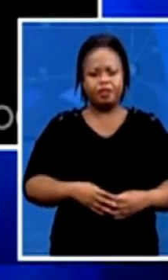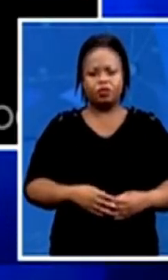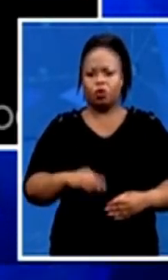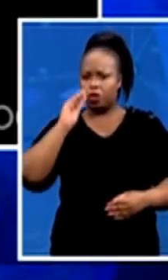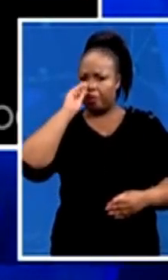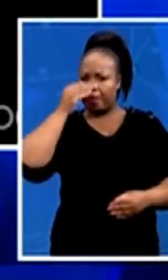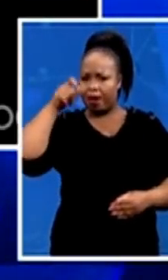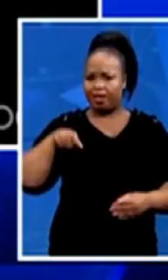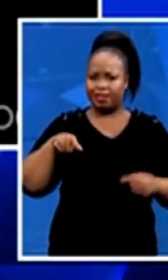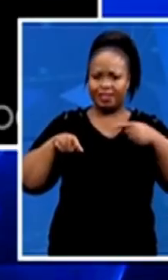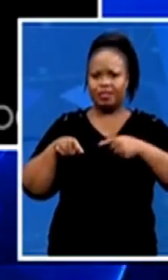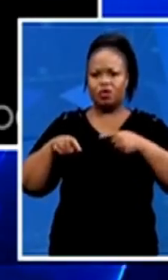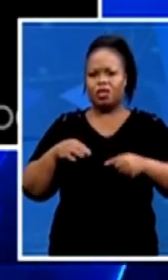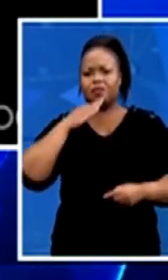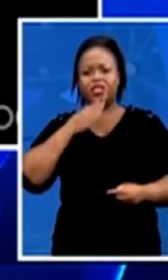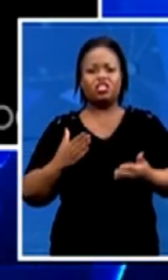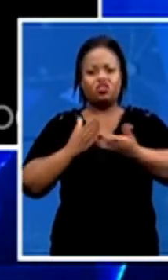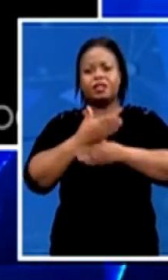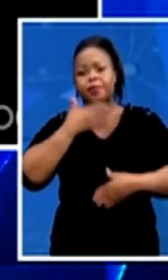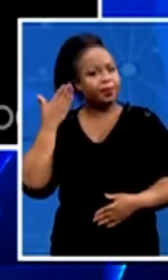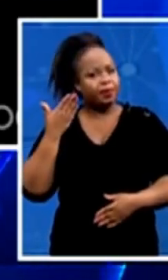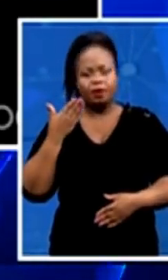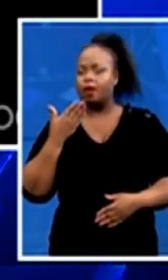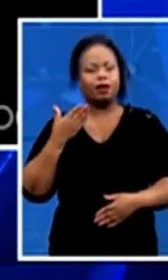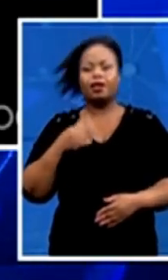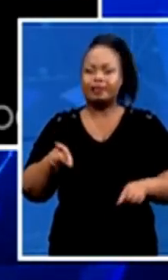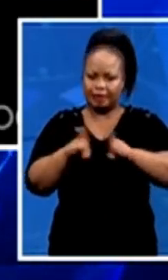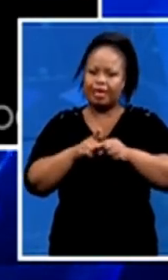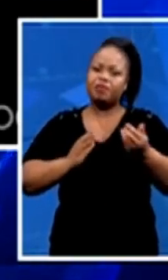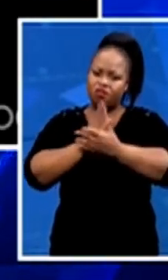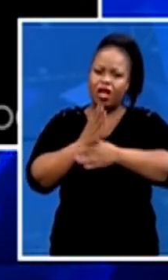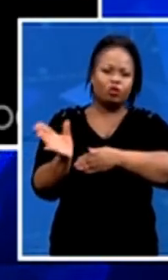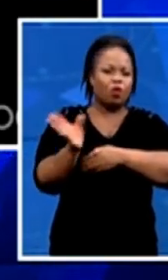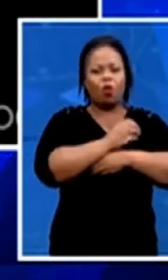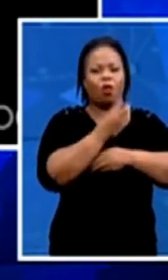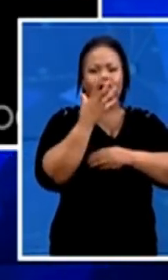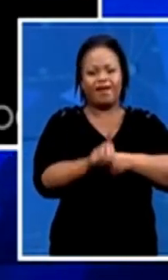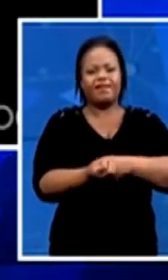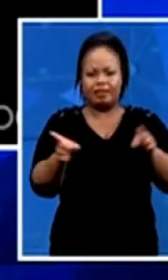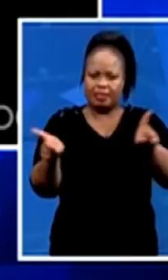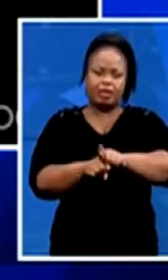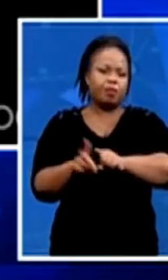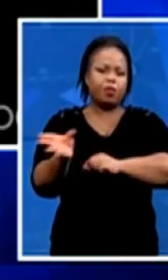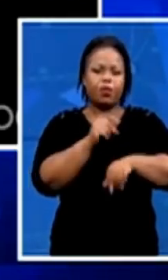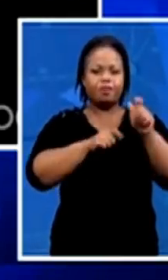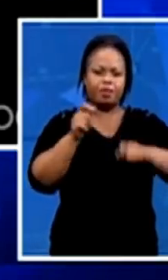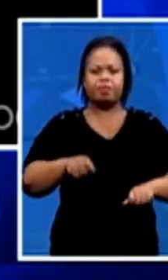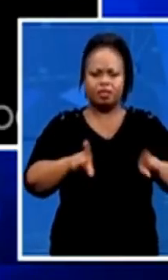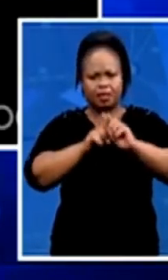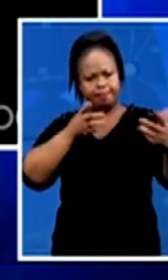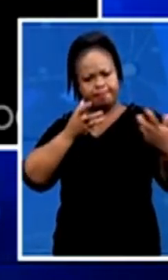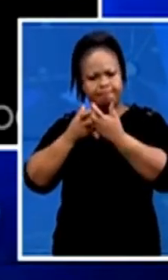are entitled, as all in our country now are, to assert these rights including the right to